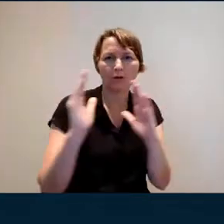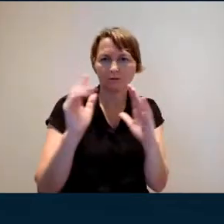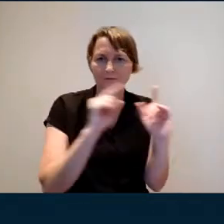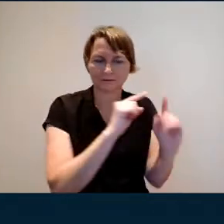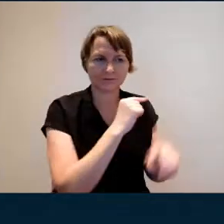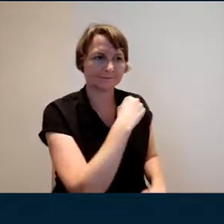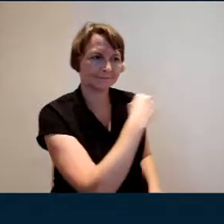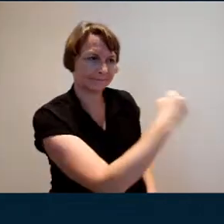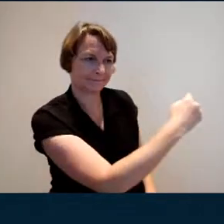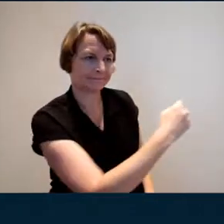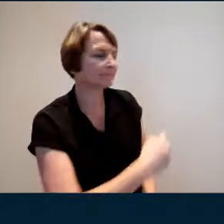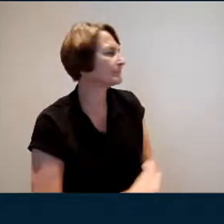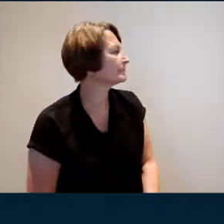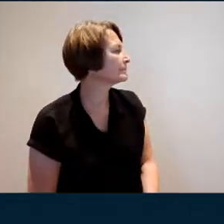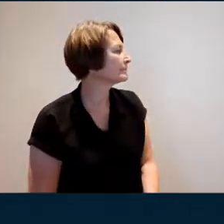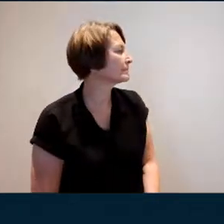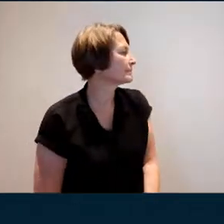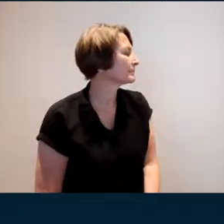new